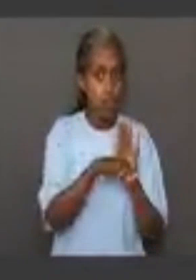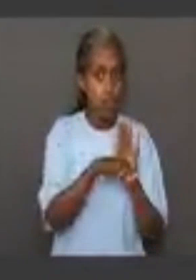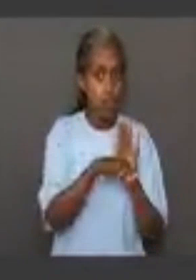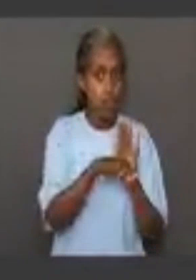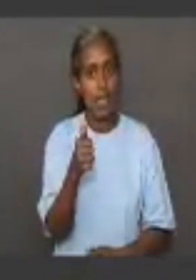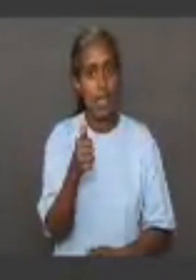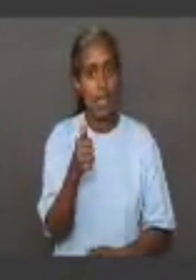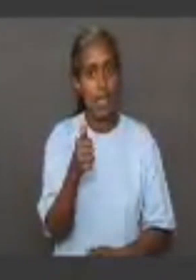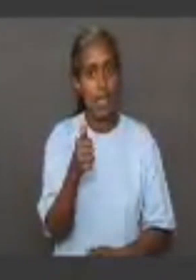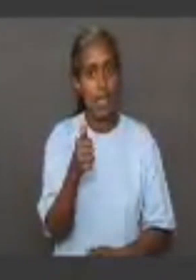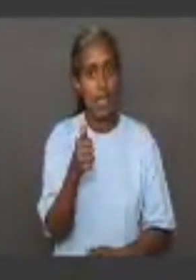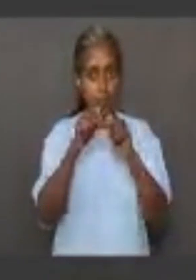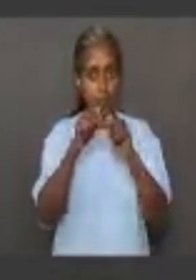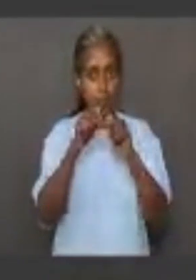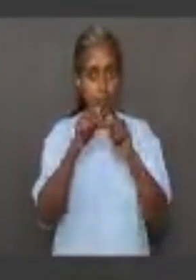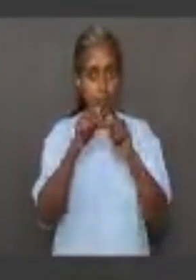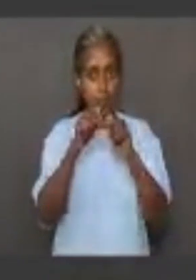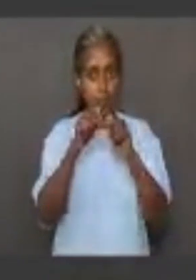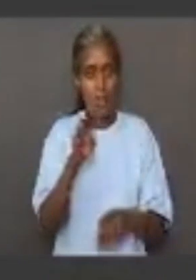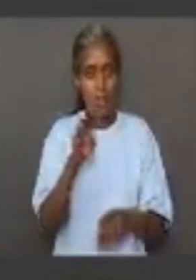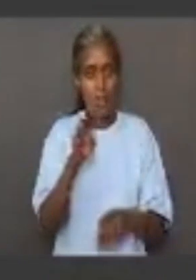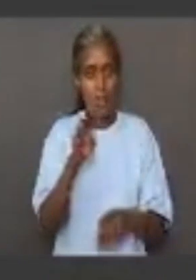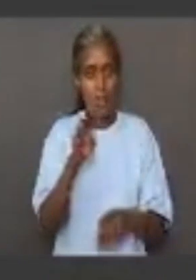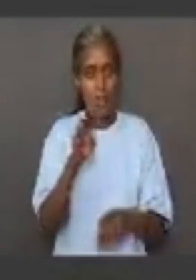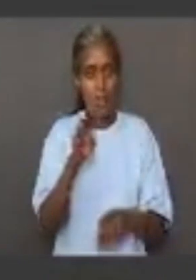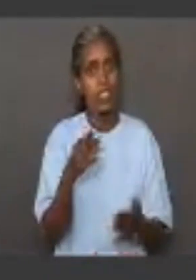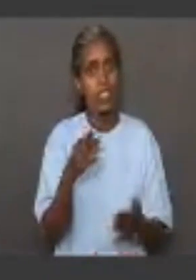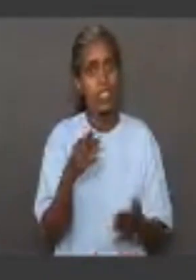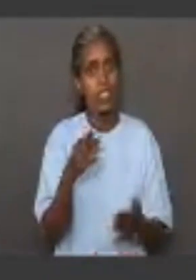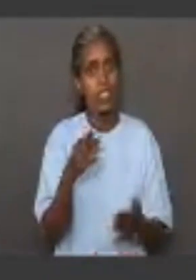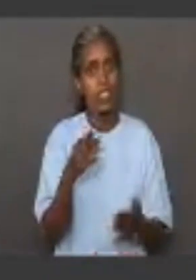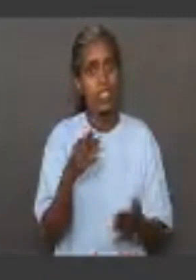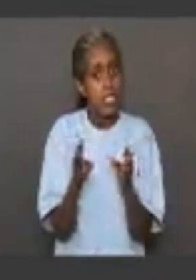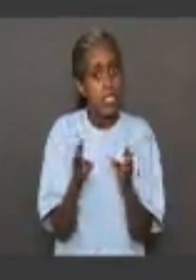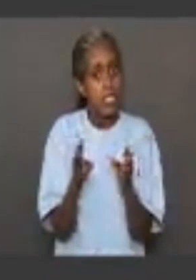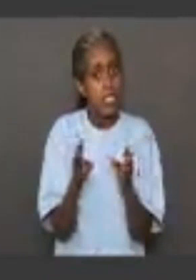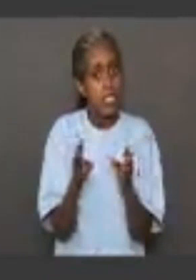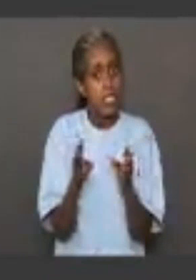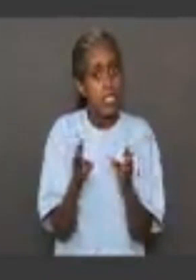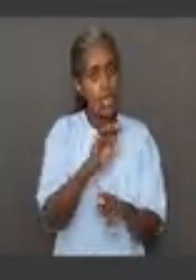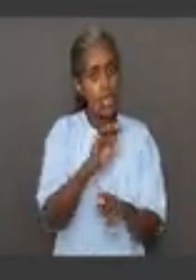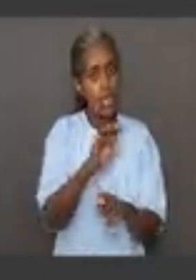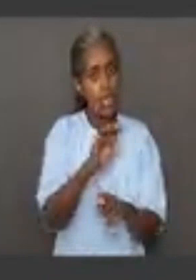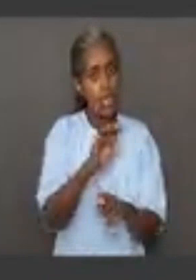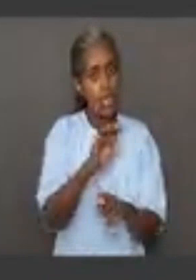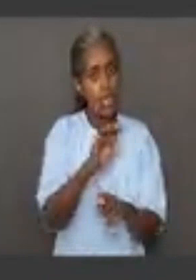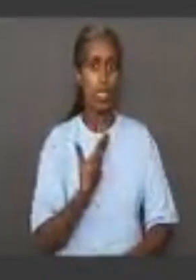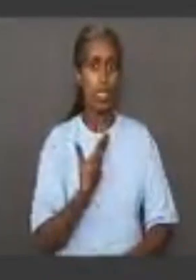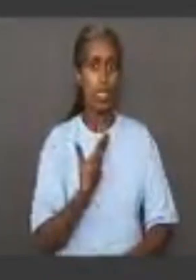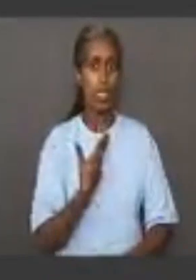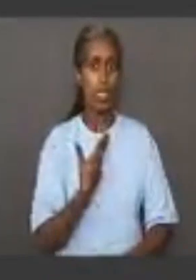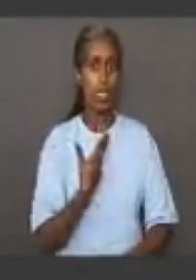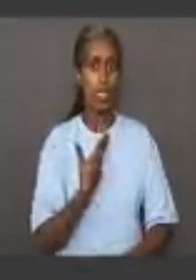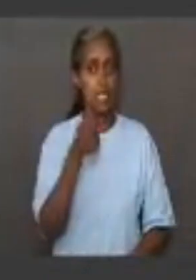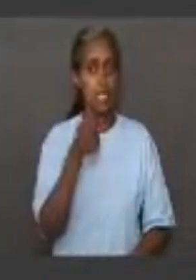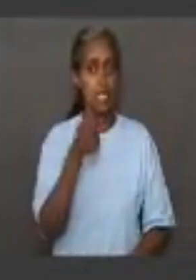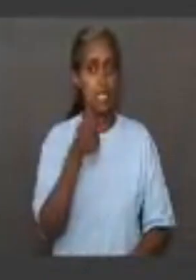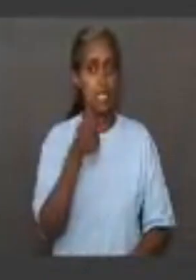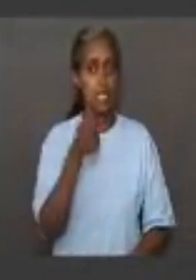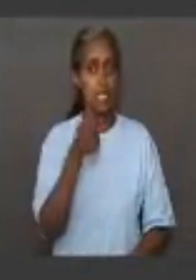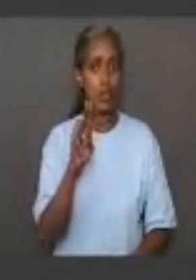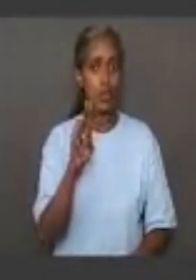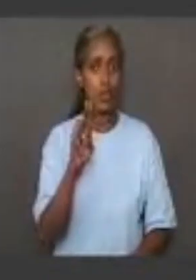delta B, is the set containing all elements in A union